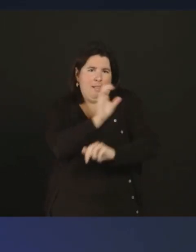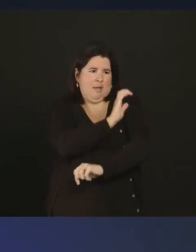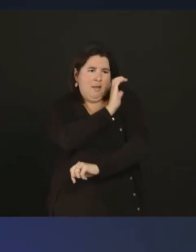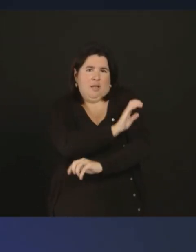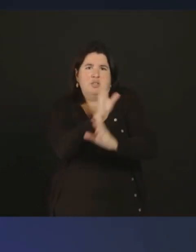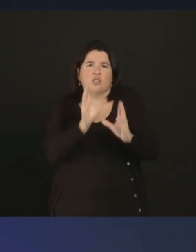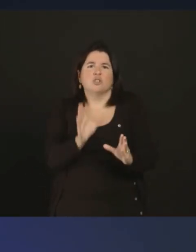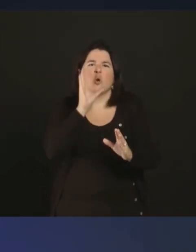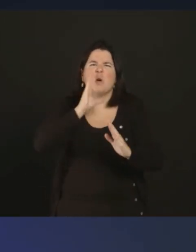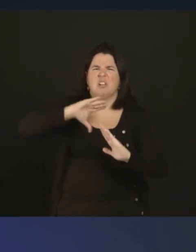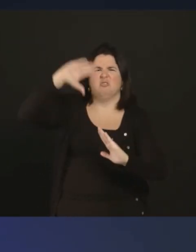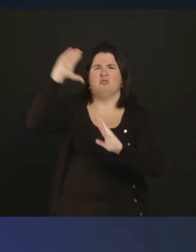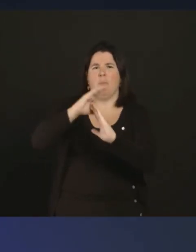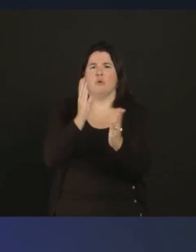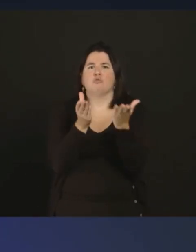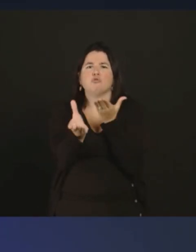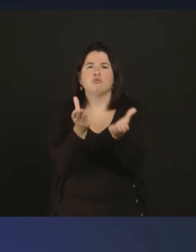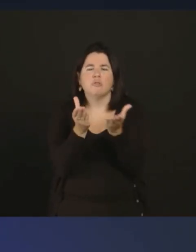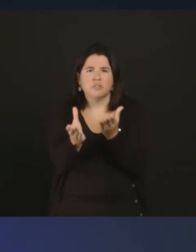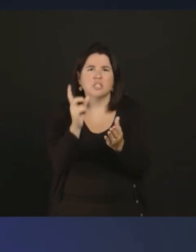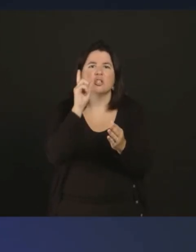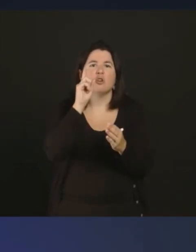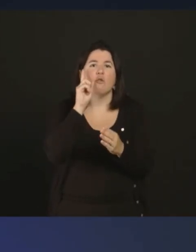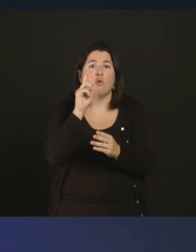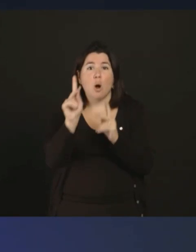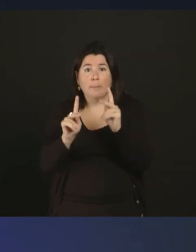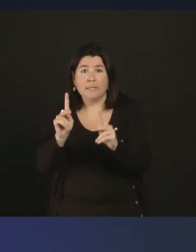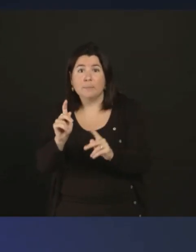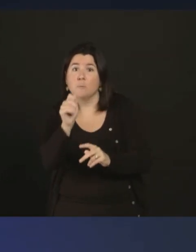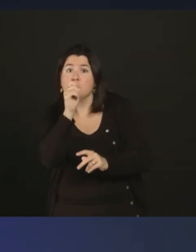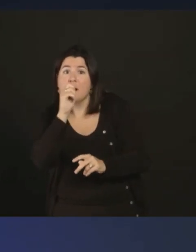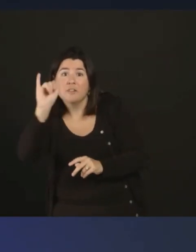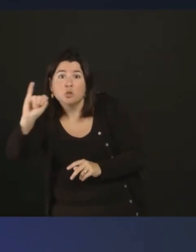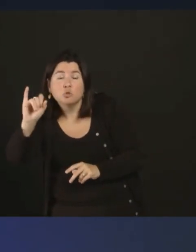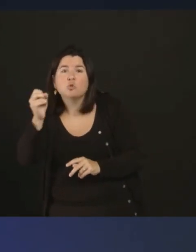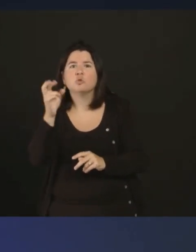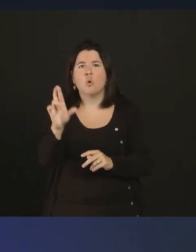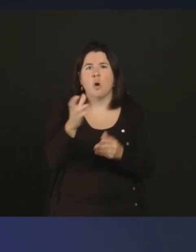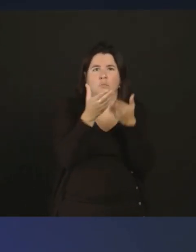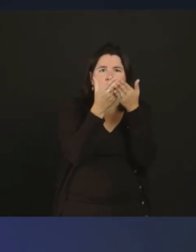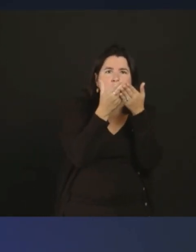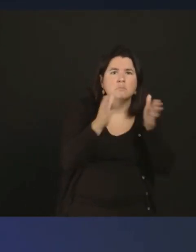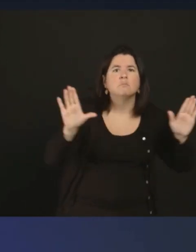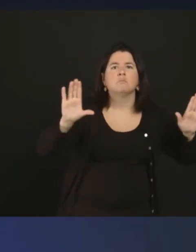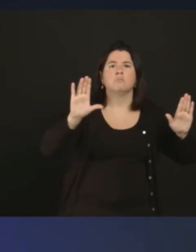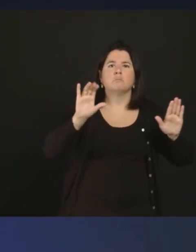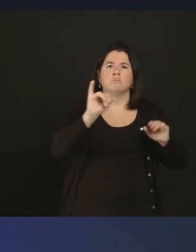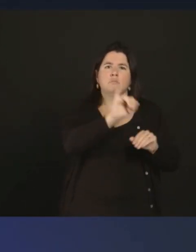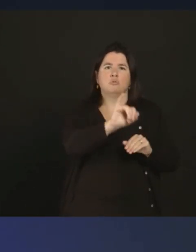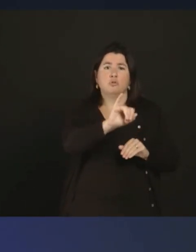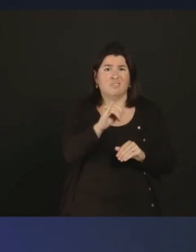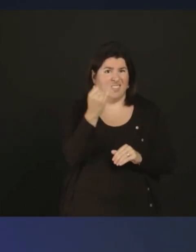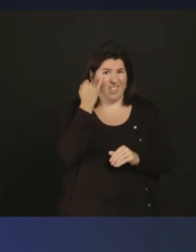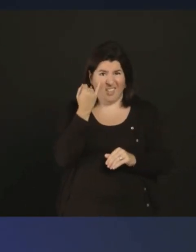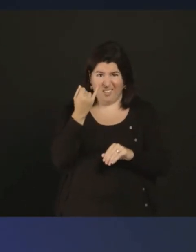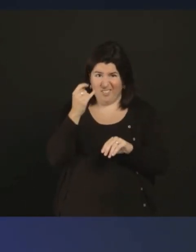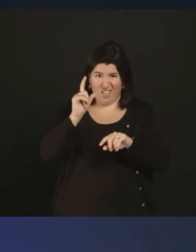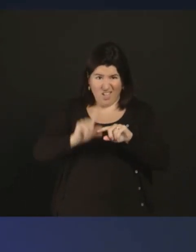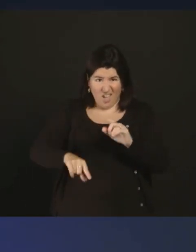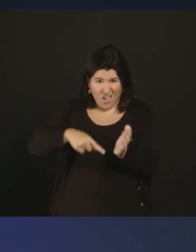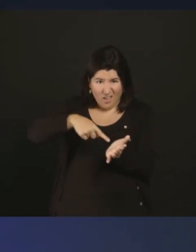everyone, including those who have insurance or pay privately for their hearing aids, and for those who do not have the ability to pay.